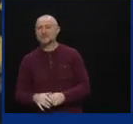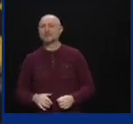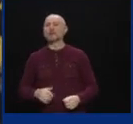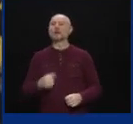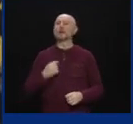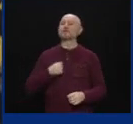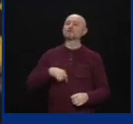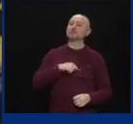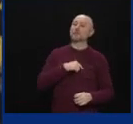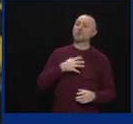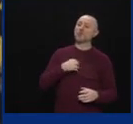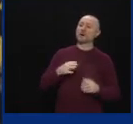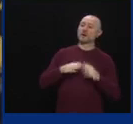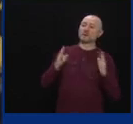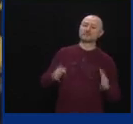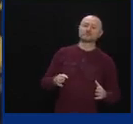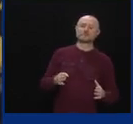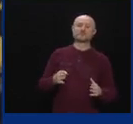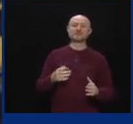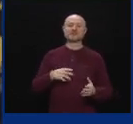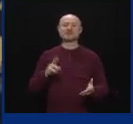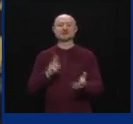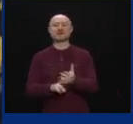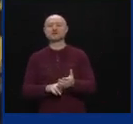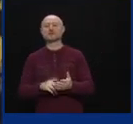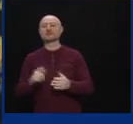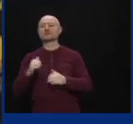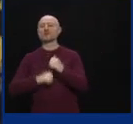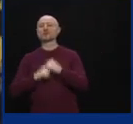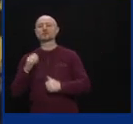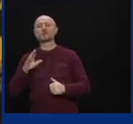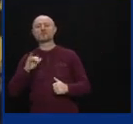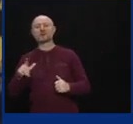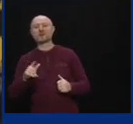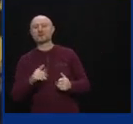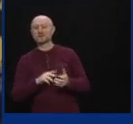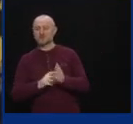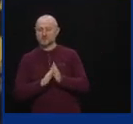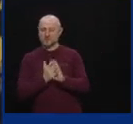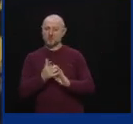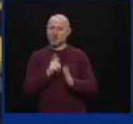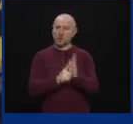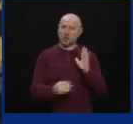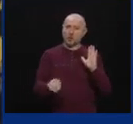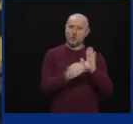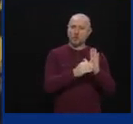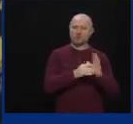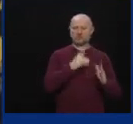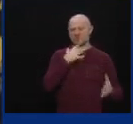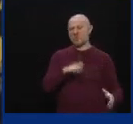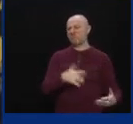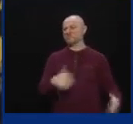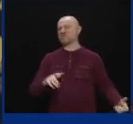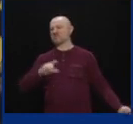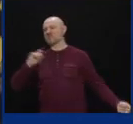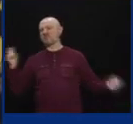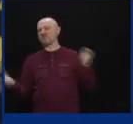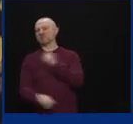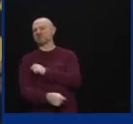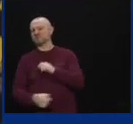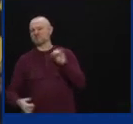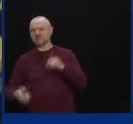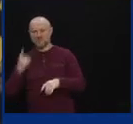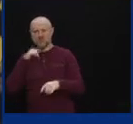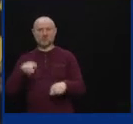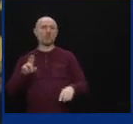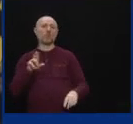he signed the infrastructure bill into law, it was a transformational moment in our nation's history.